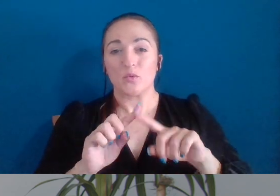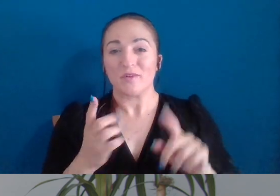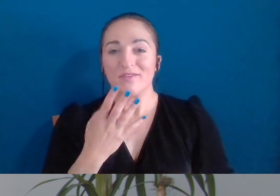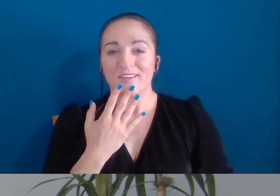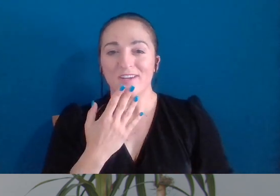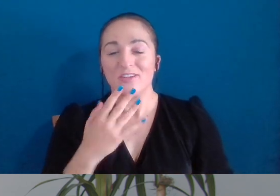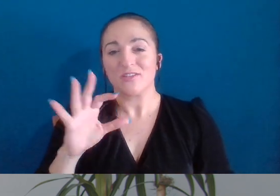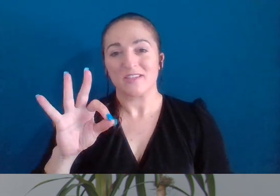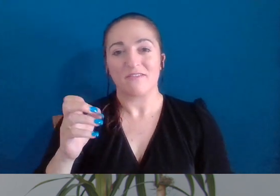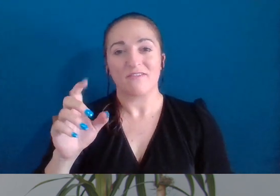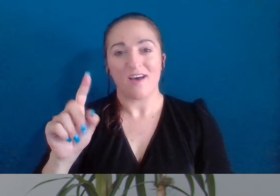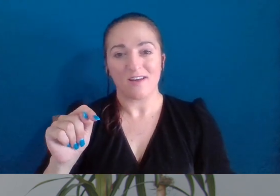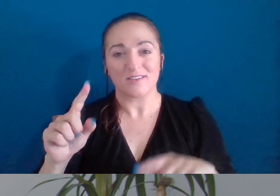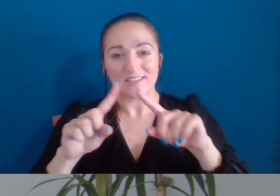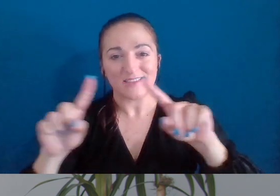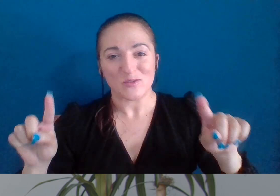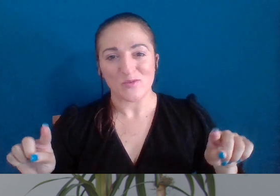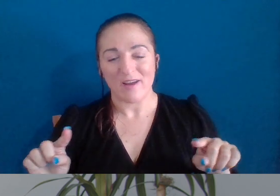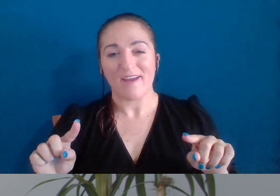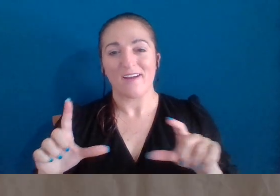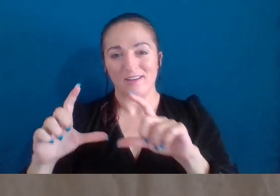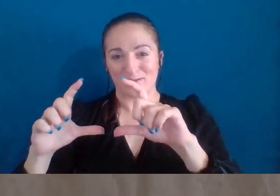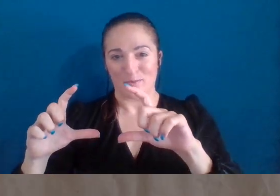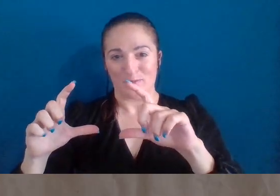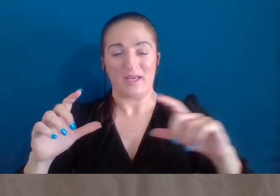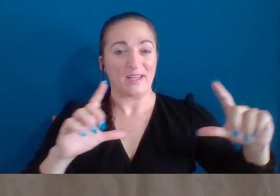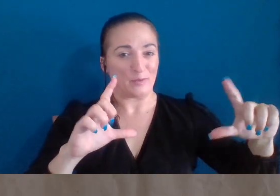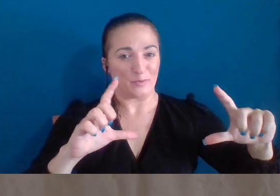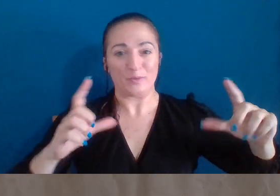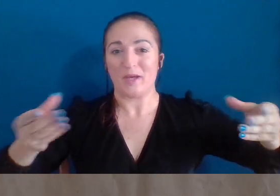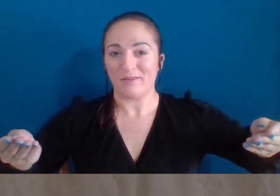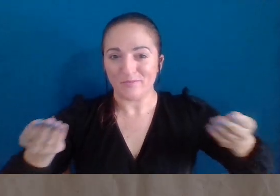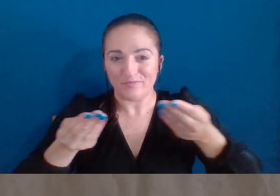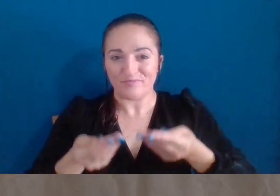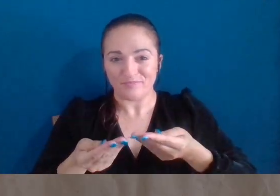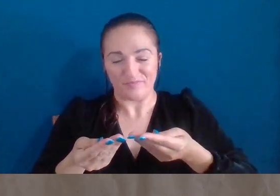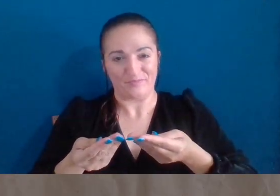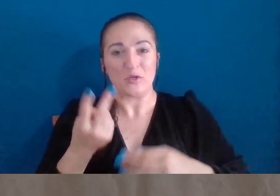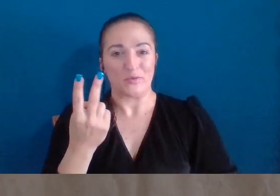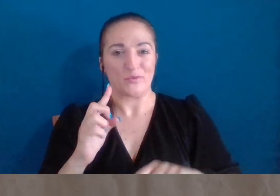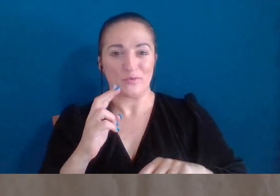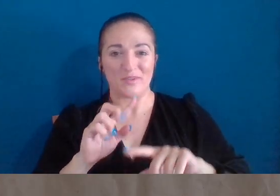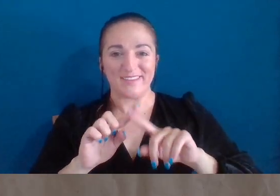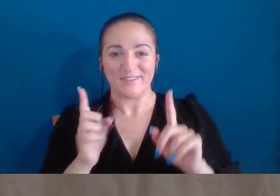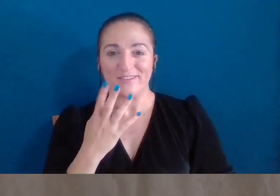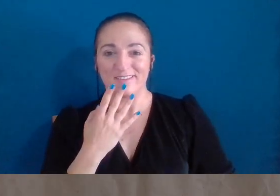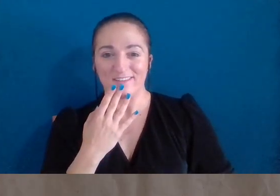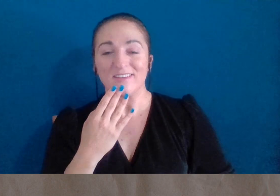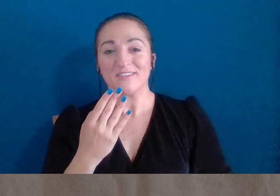I'm going to show you what you can make with that. So let me put this right here, and put the scissors over